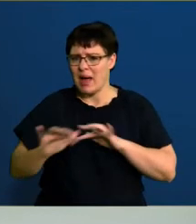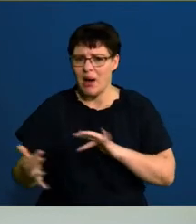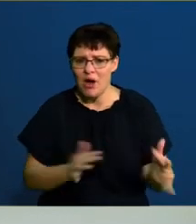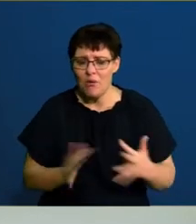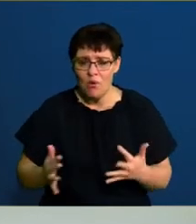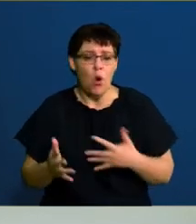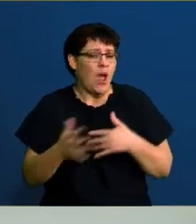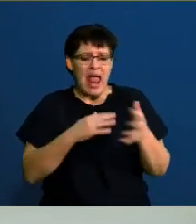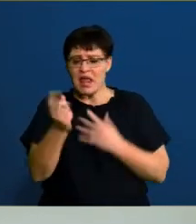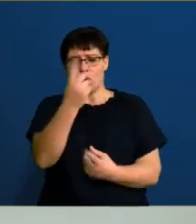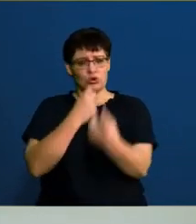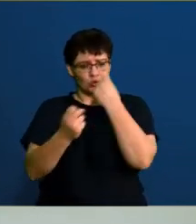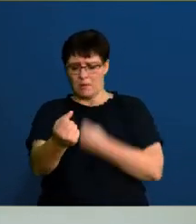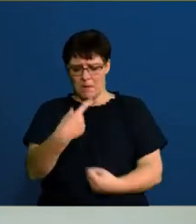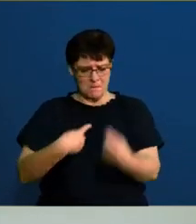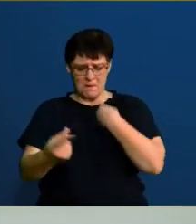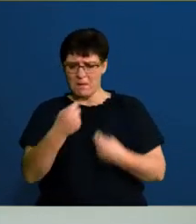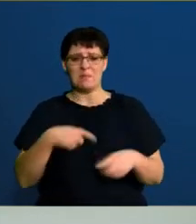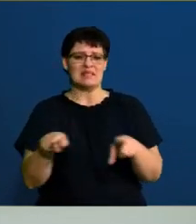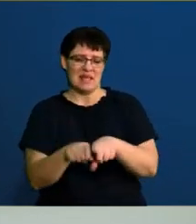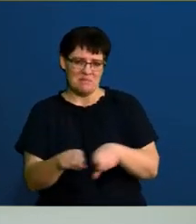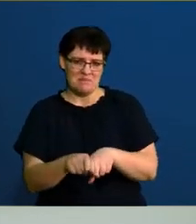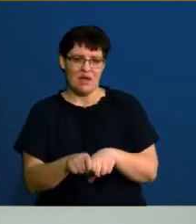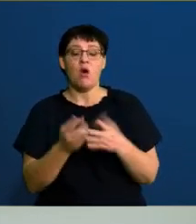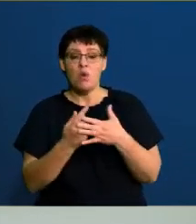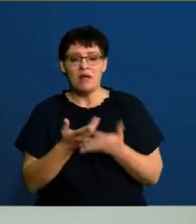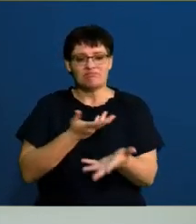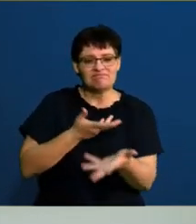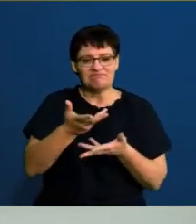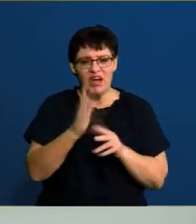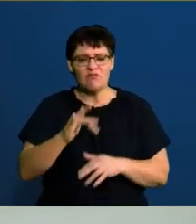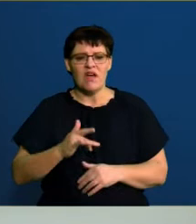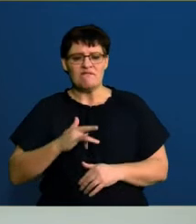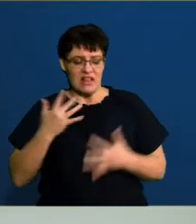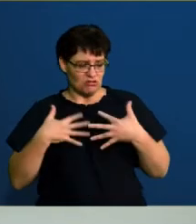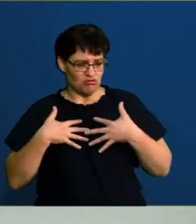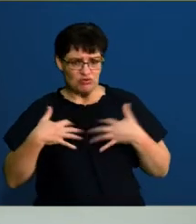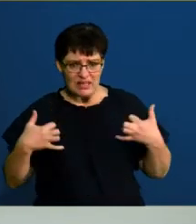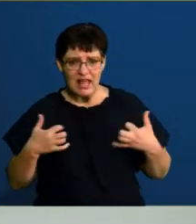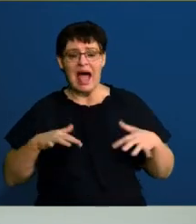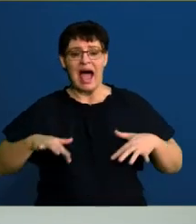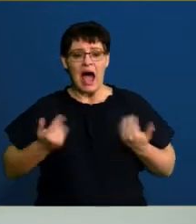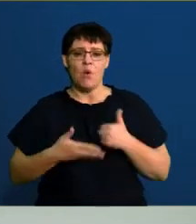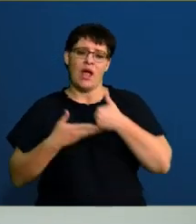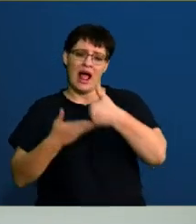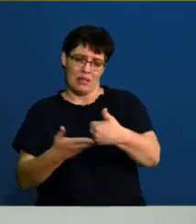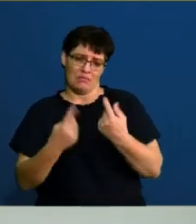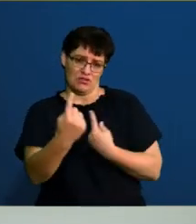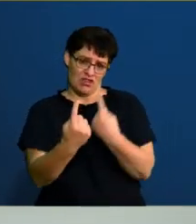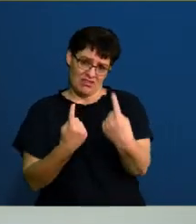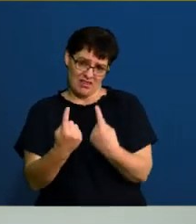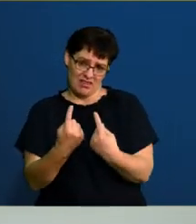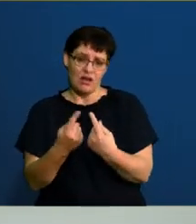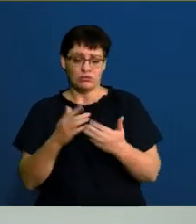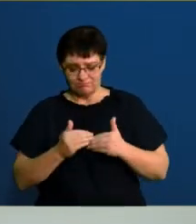you have any questions, send those through as well. And let's get to talking. If you're feeling stressed, let's see how we can help each other get through